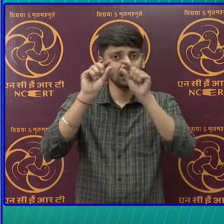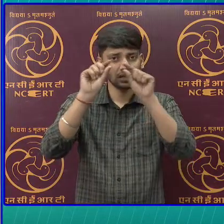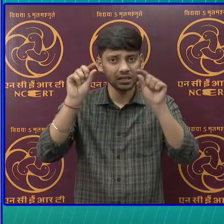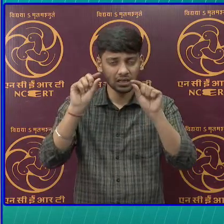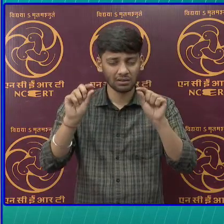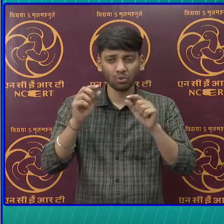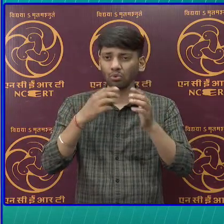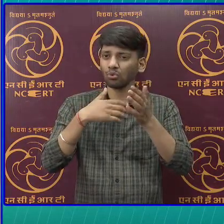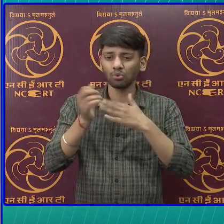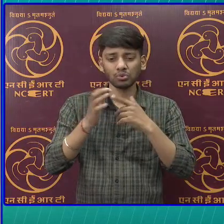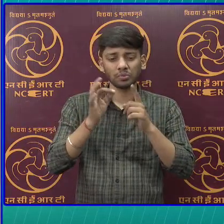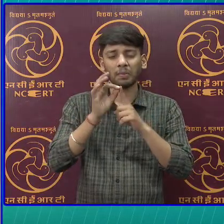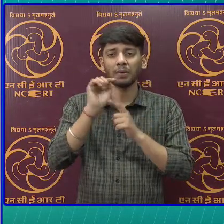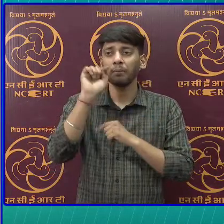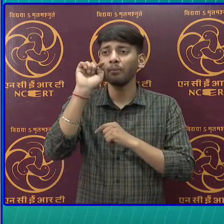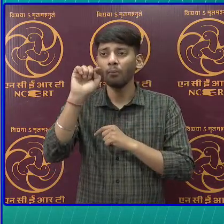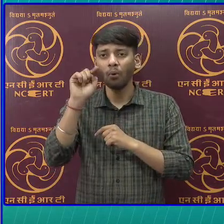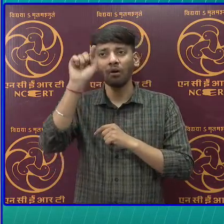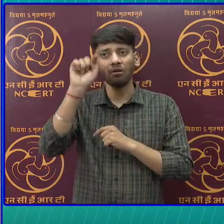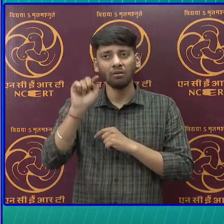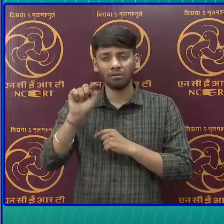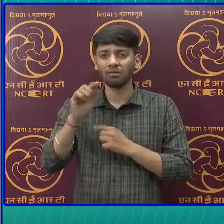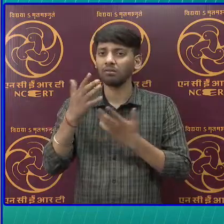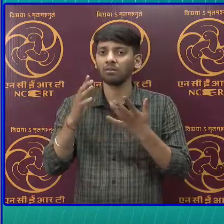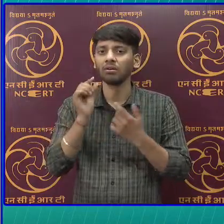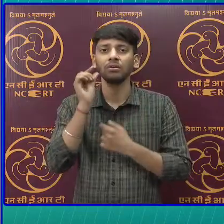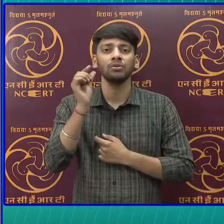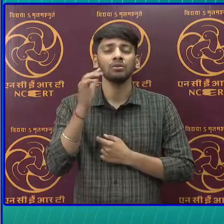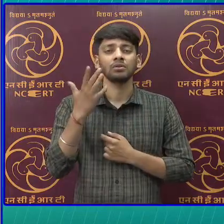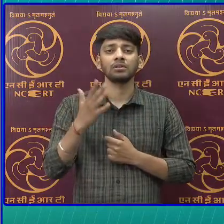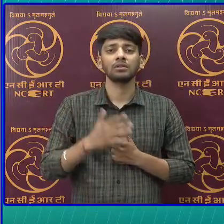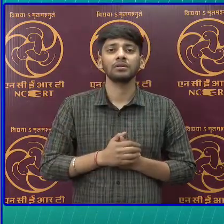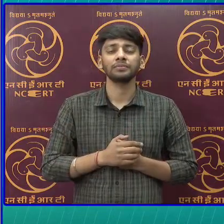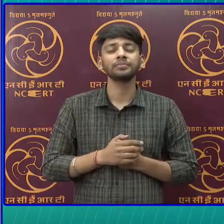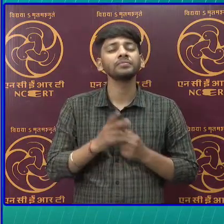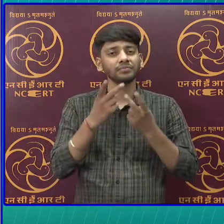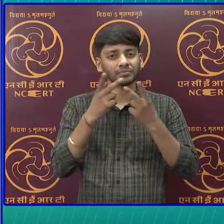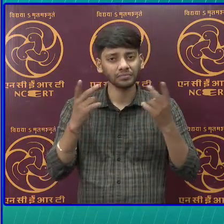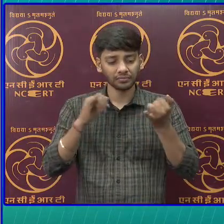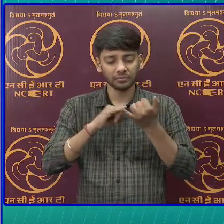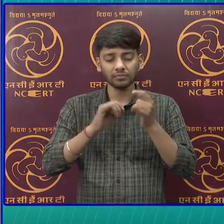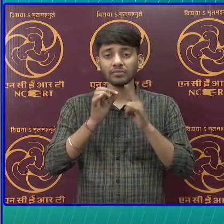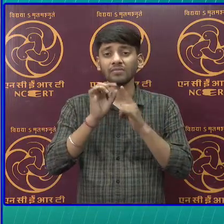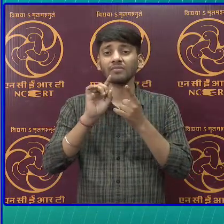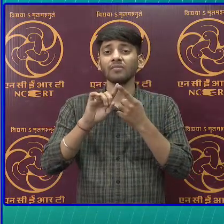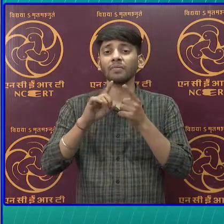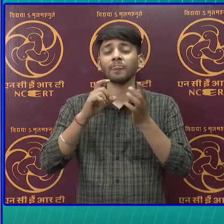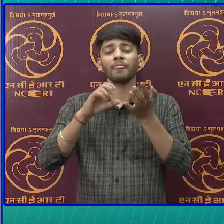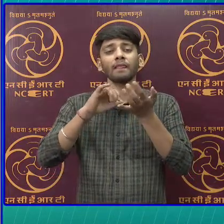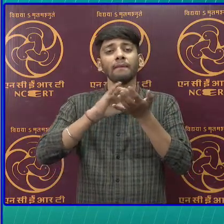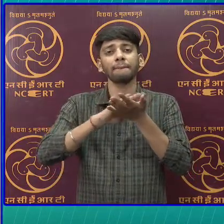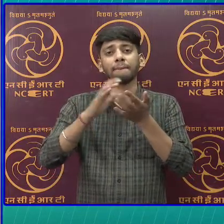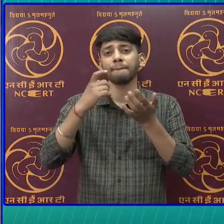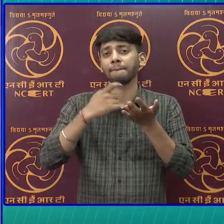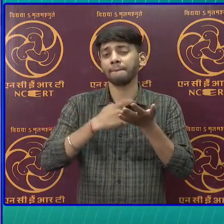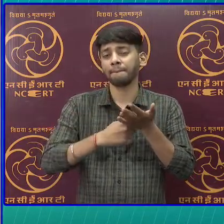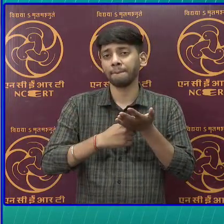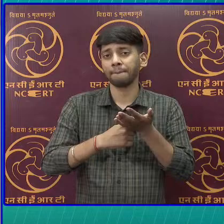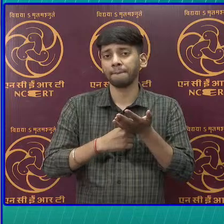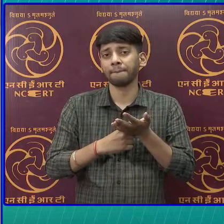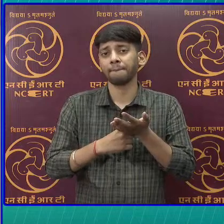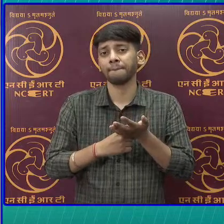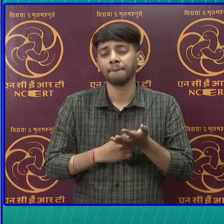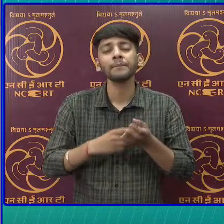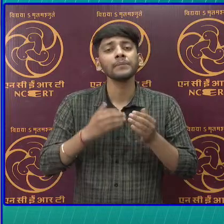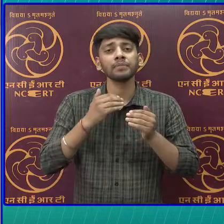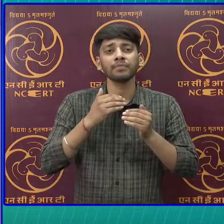or having any break. That Yes. is the It figure is of like speech. some kind Yeah. of sentence, we can say, line by line. Running Yes.